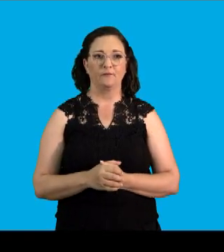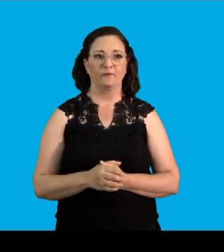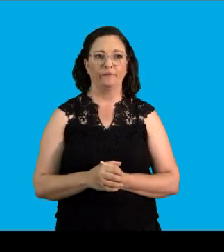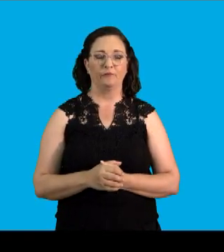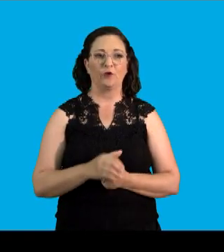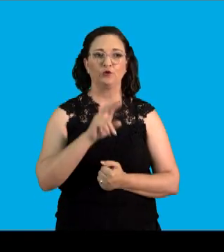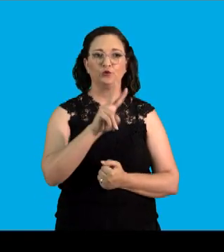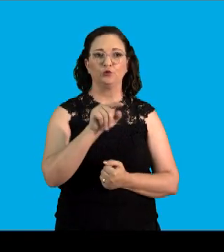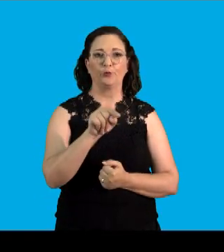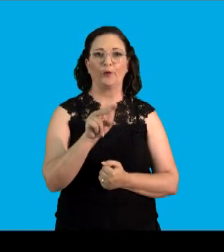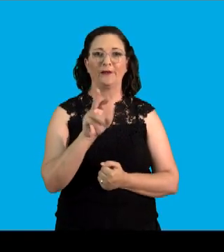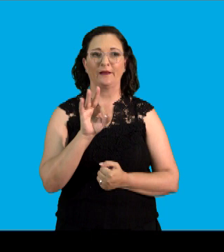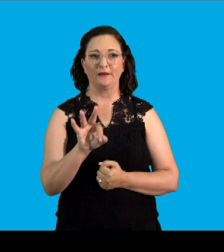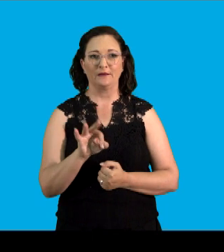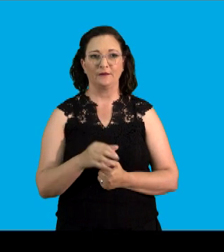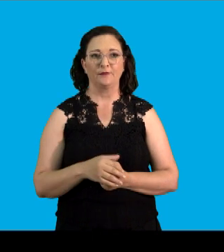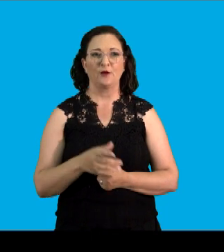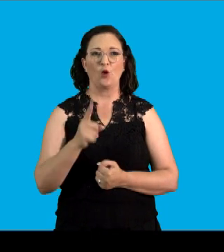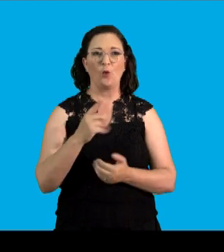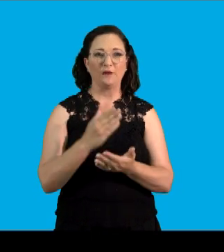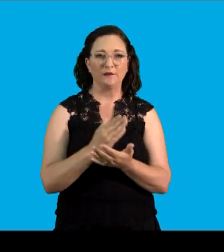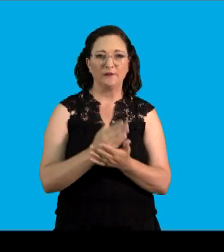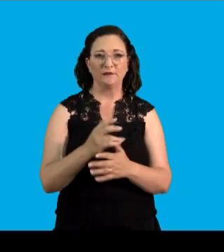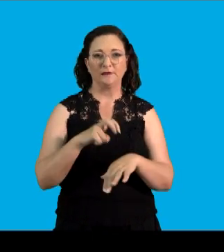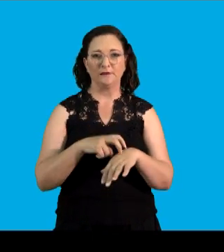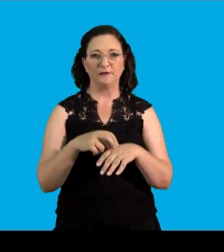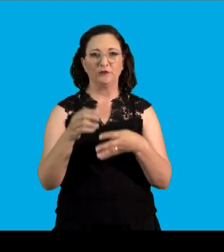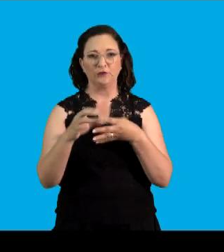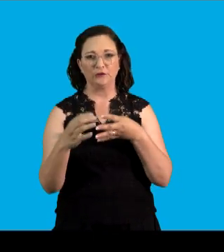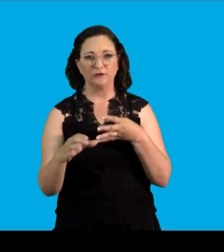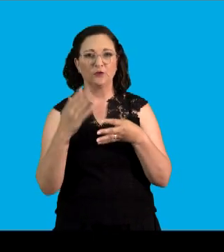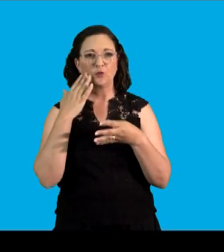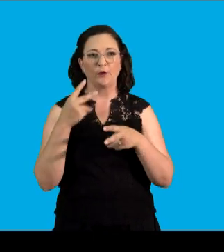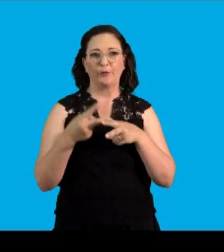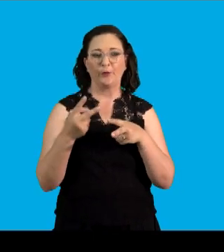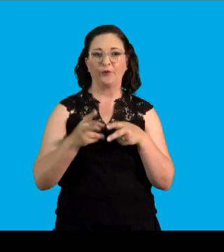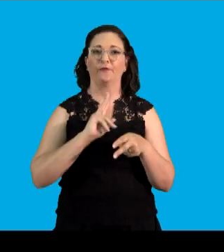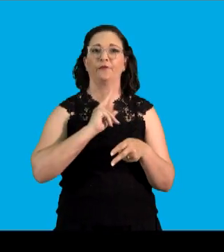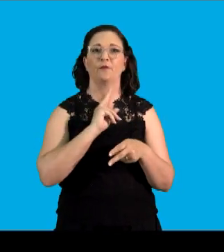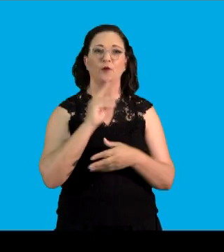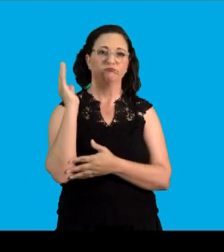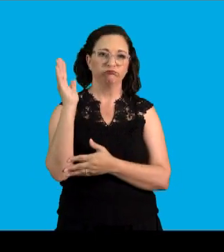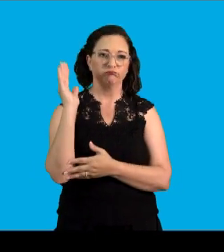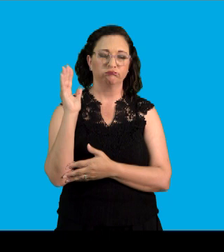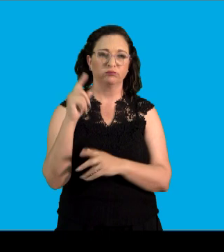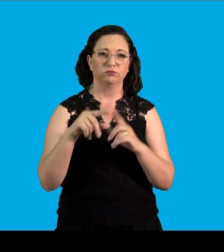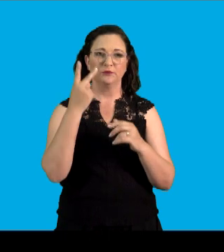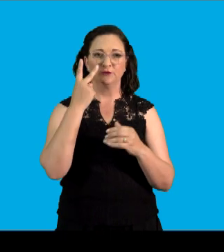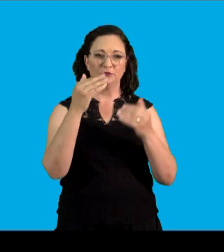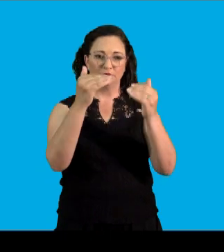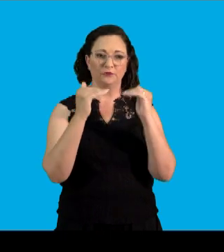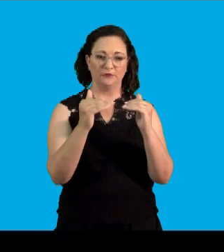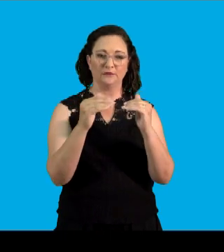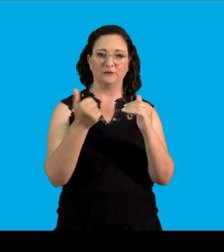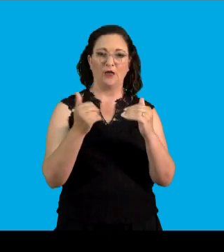then 2.3, discuss the factors that must be considered when preparing for a verbal presentation. I hope you can see that now the level of